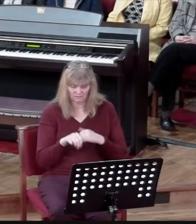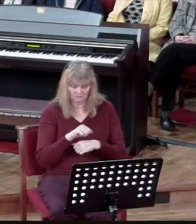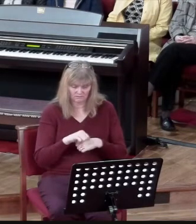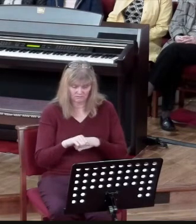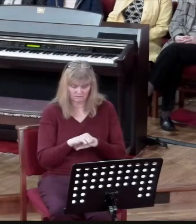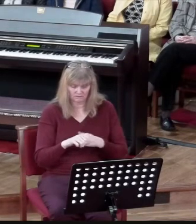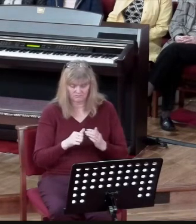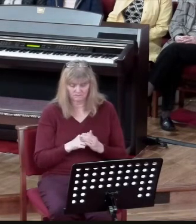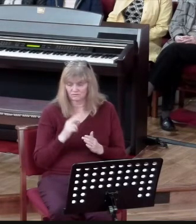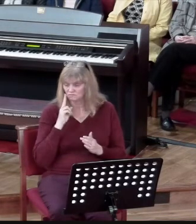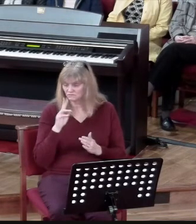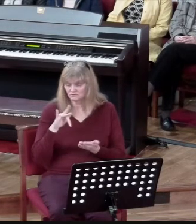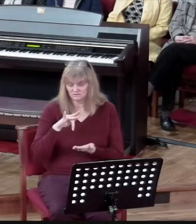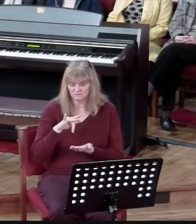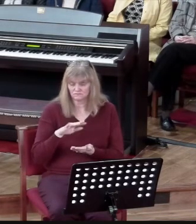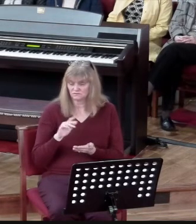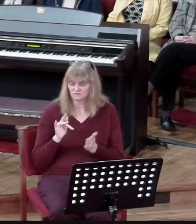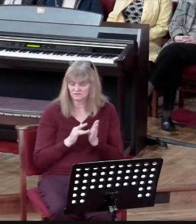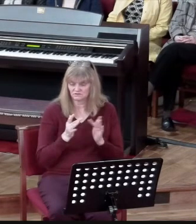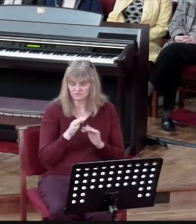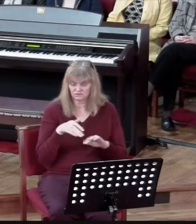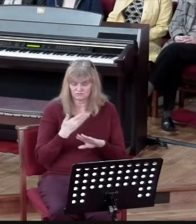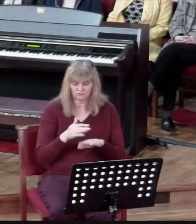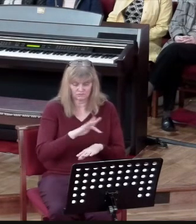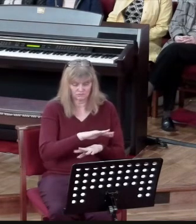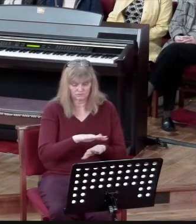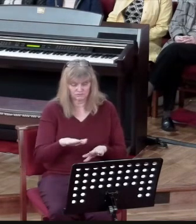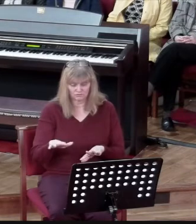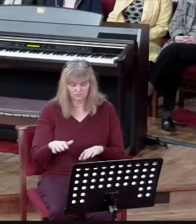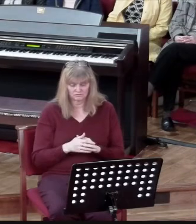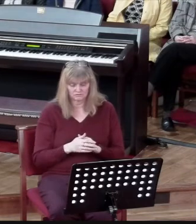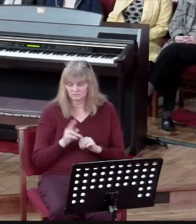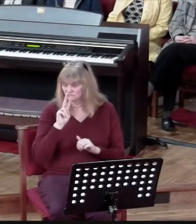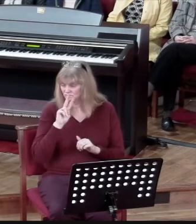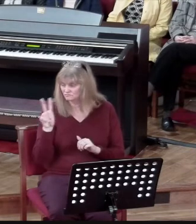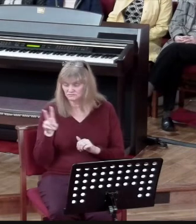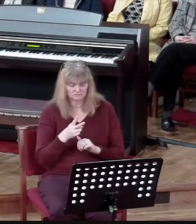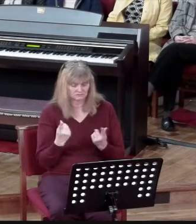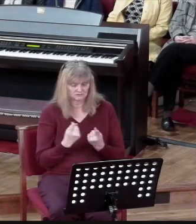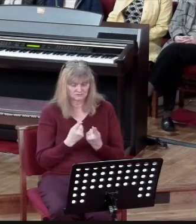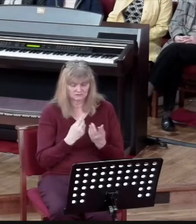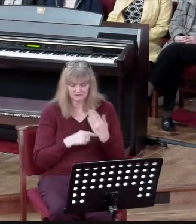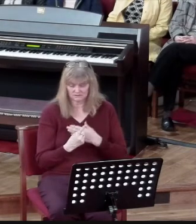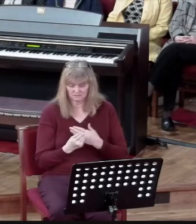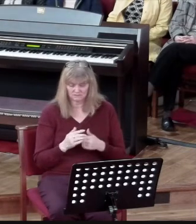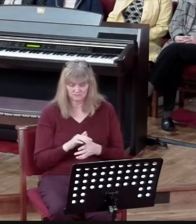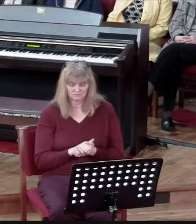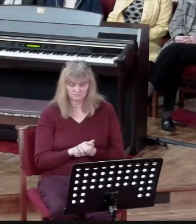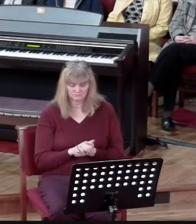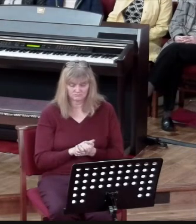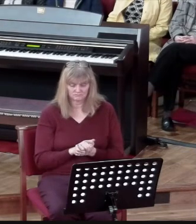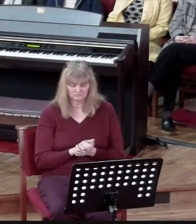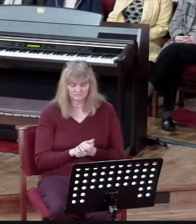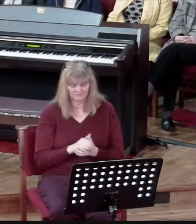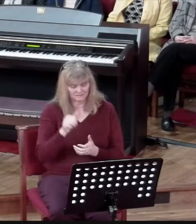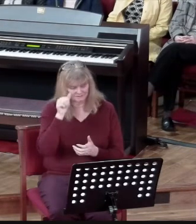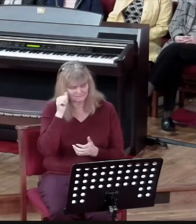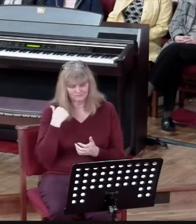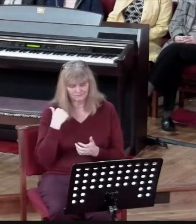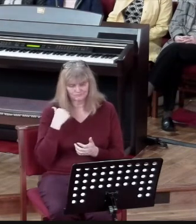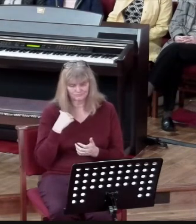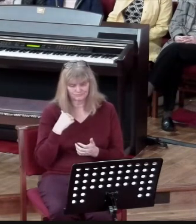seashore at morning light, there's a wonderful hope. And I hope we can see that. Now, I know prayer can be difficult. And it's easy